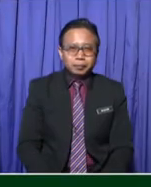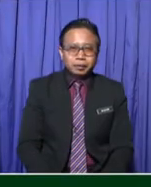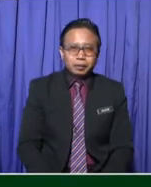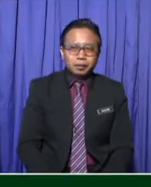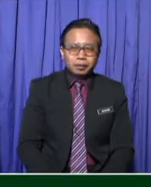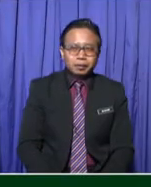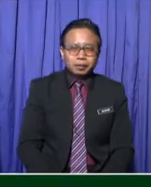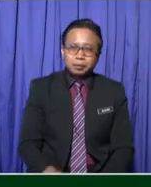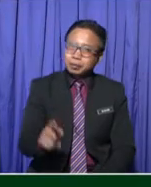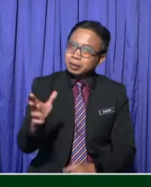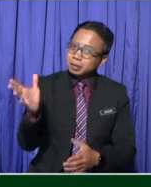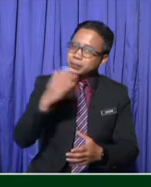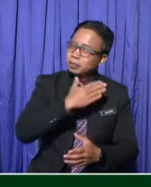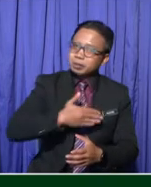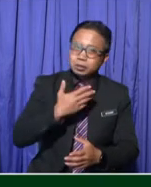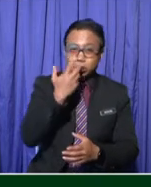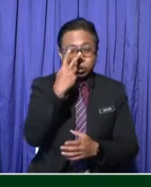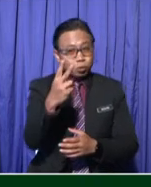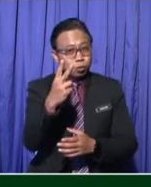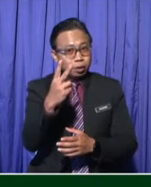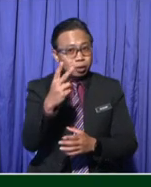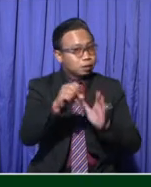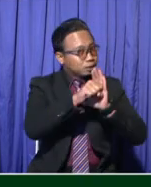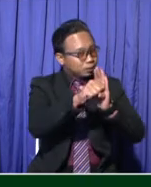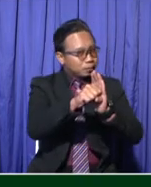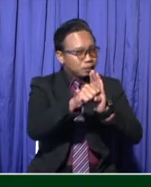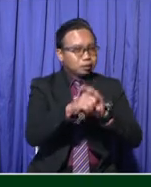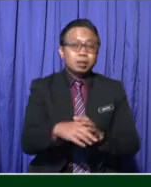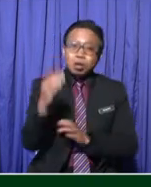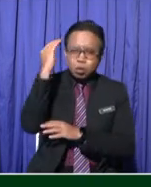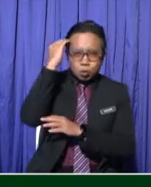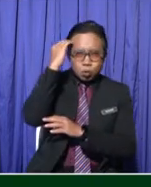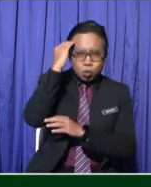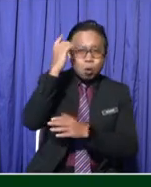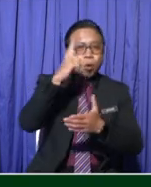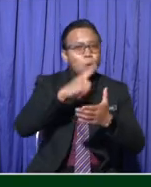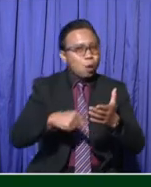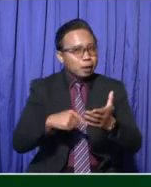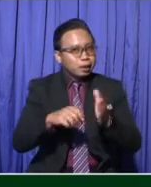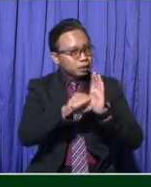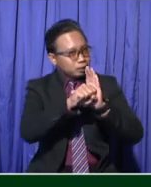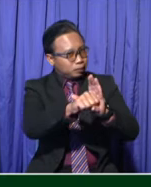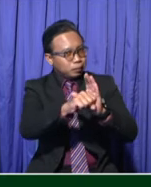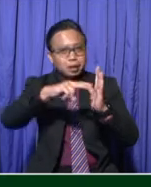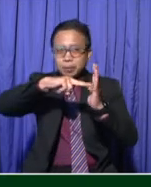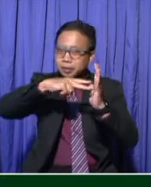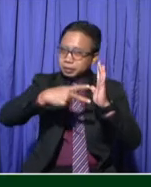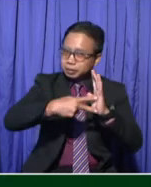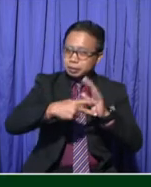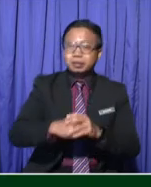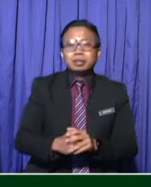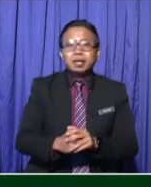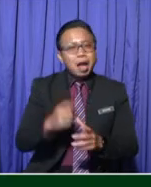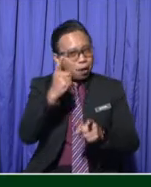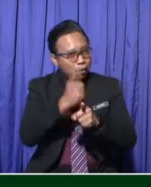Please look at the symbol. Do you know what this symbol means? That's